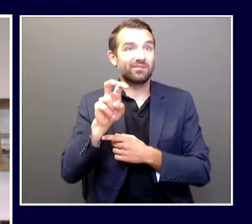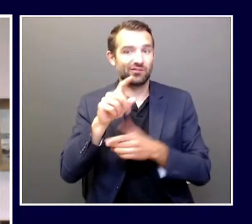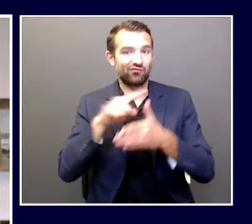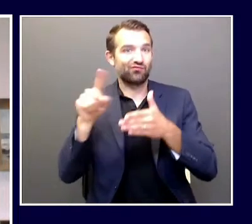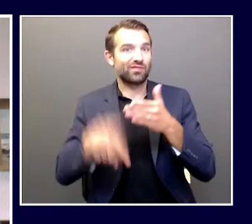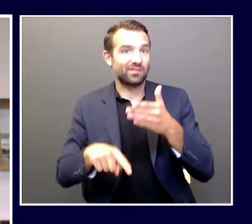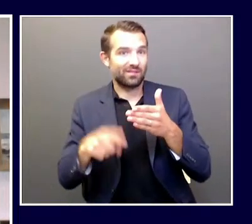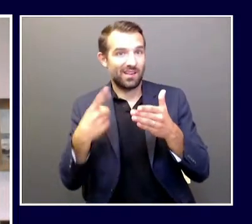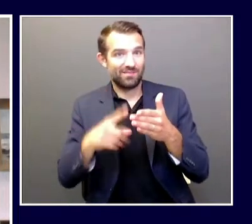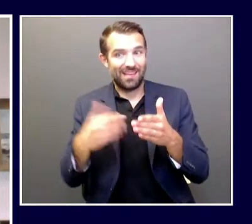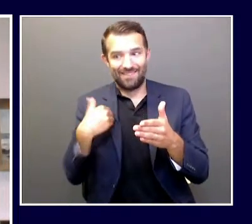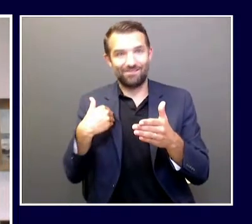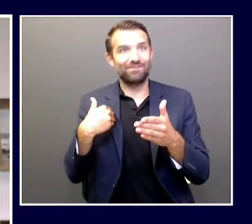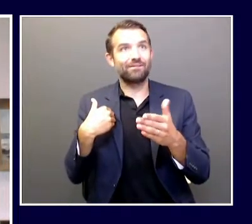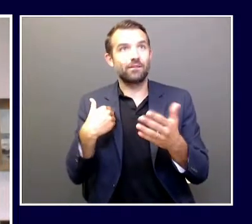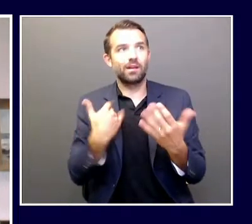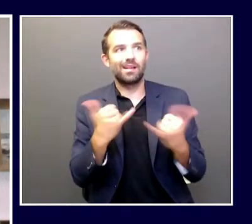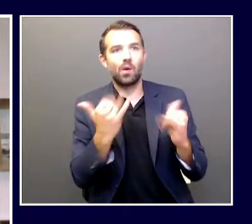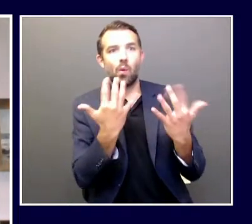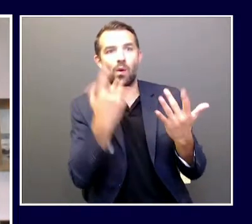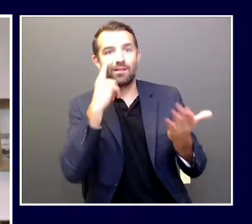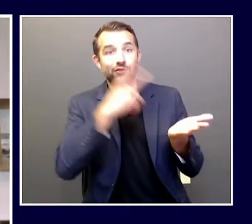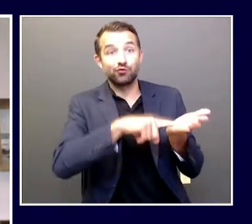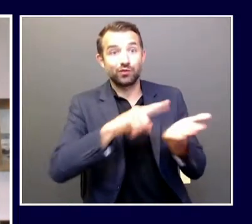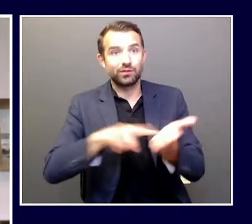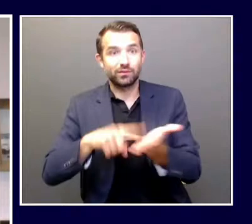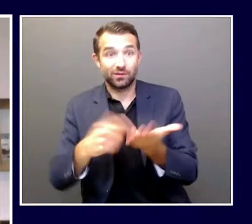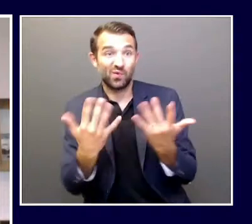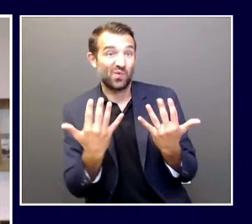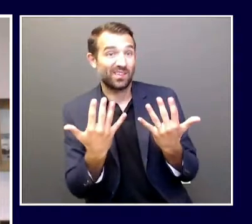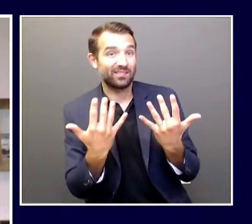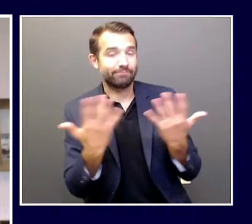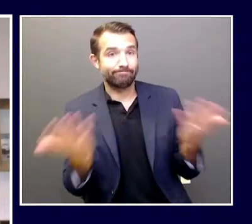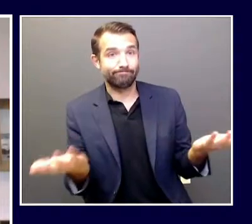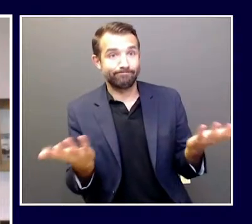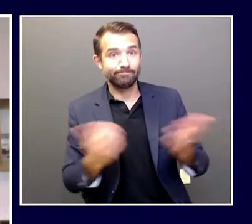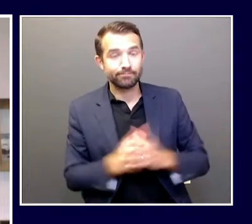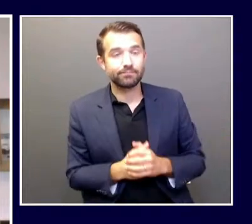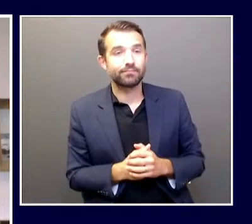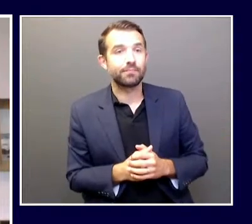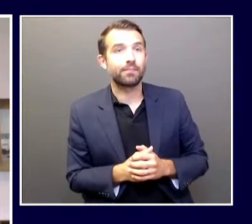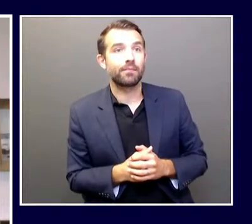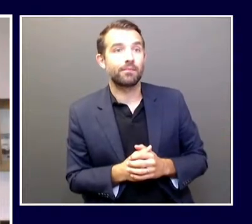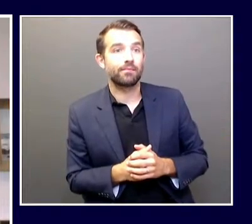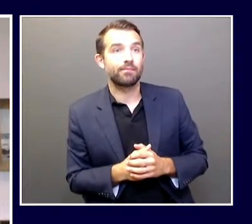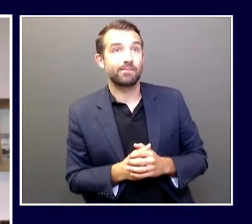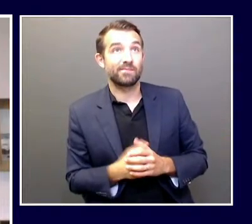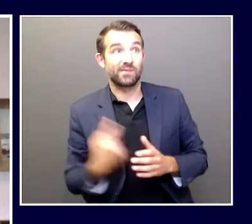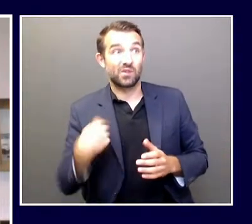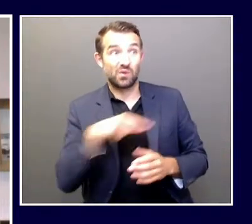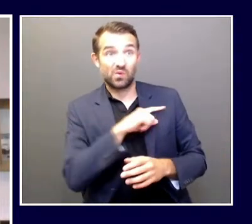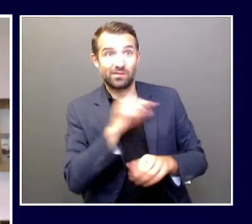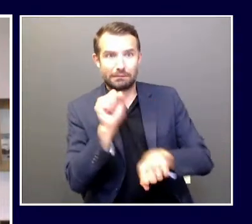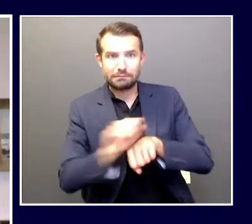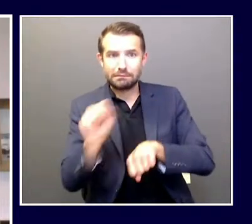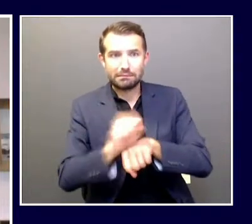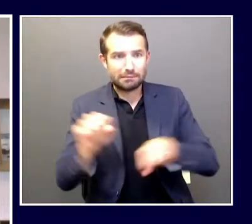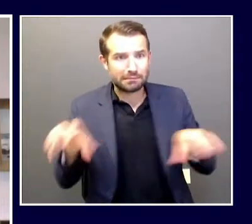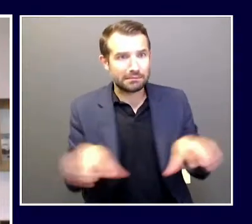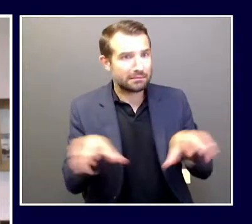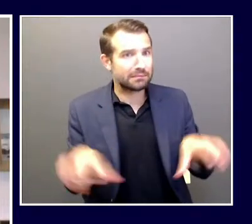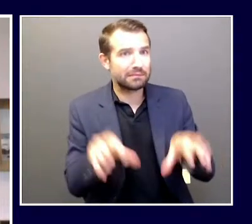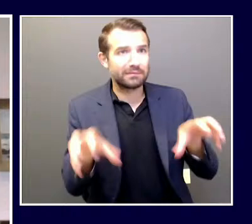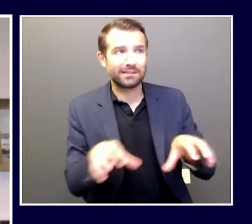the past 36 hours. And as we review those results to determine which of them are new COVID